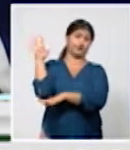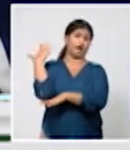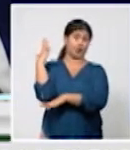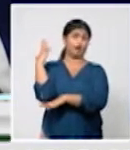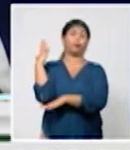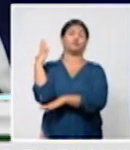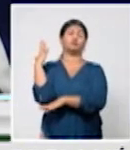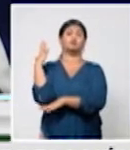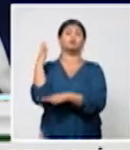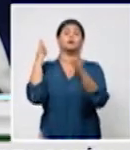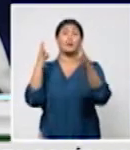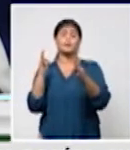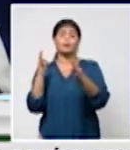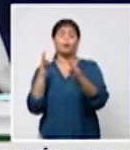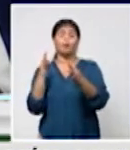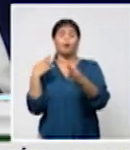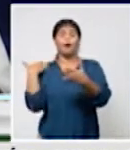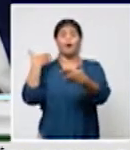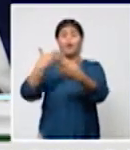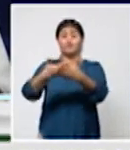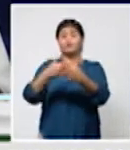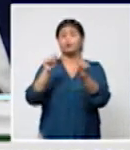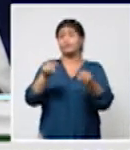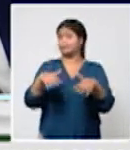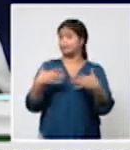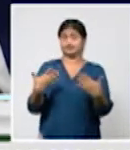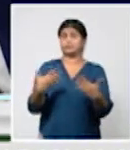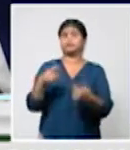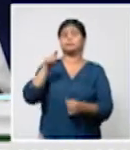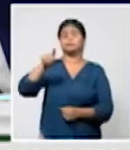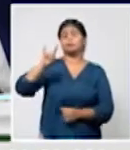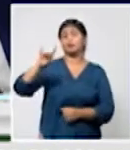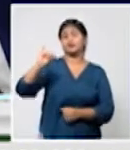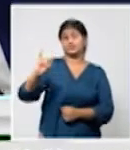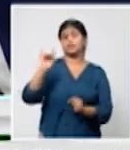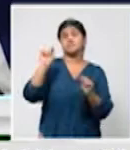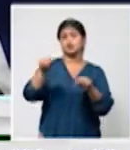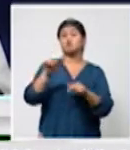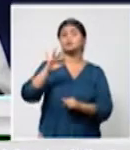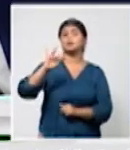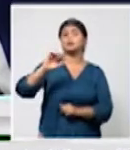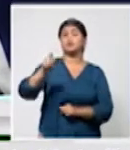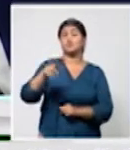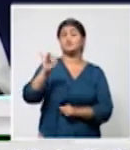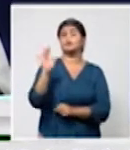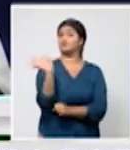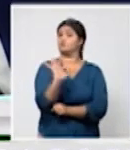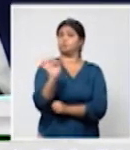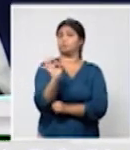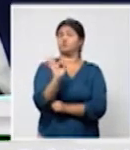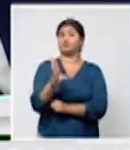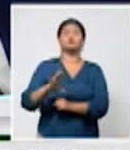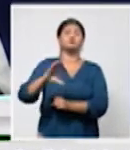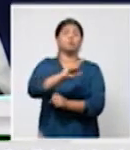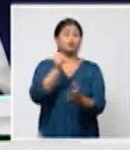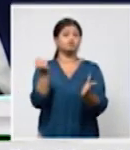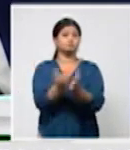2 cases diagnosed yesterday, taking the number of cases where the source of infection remains unknown